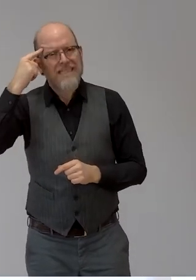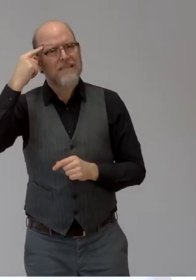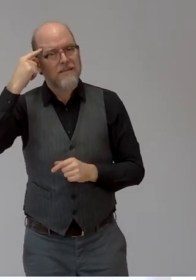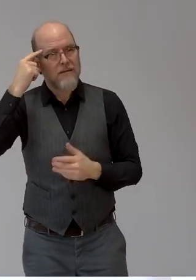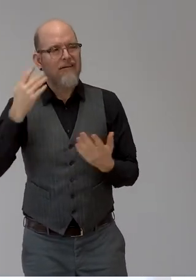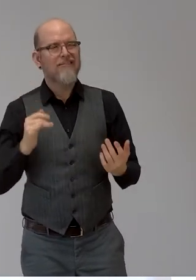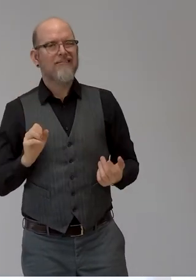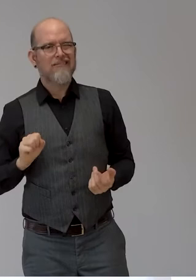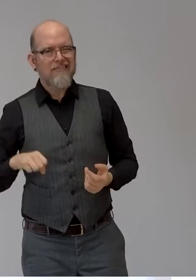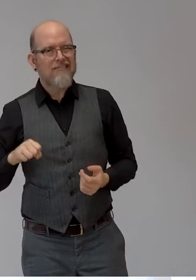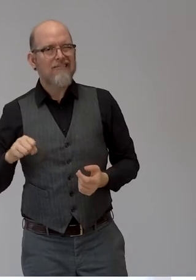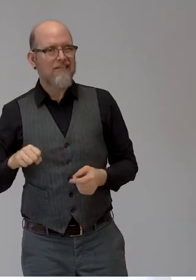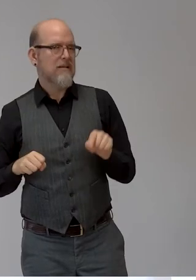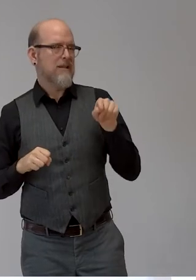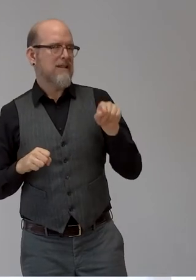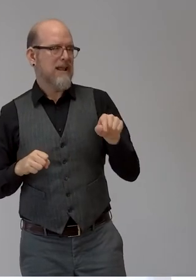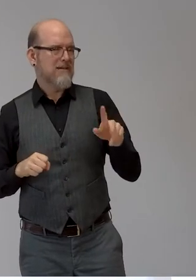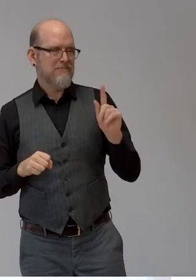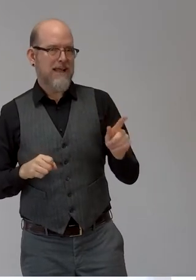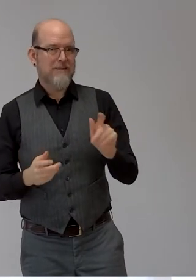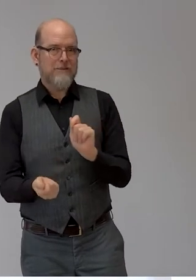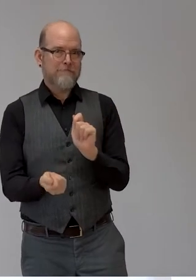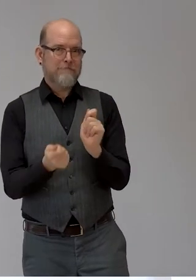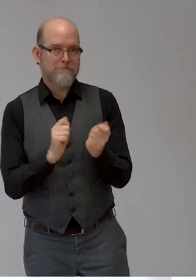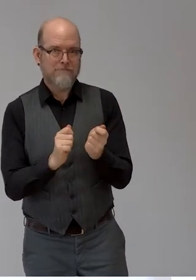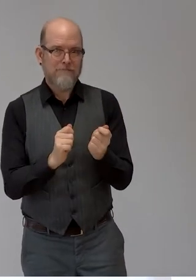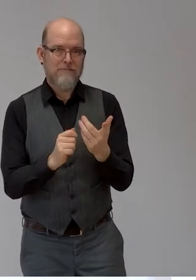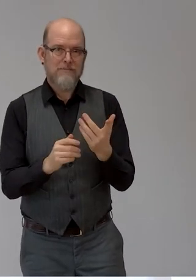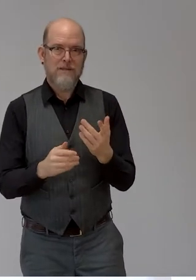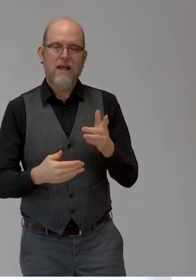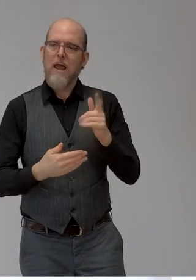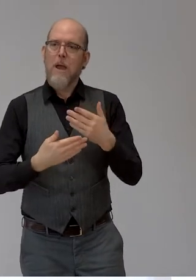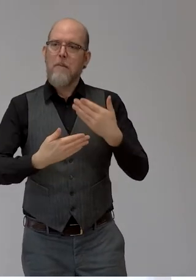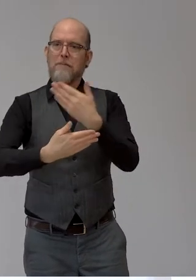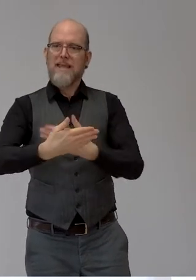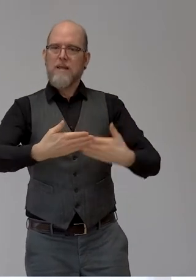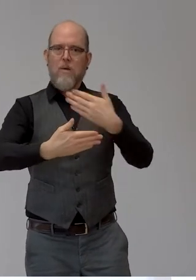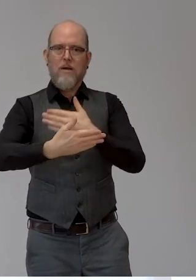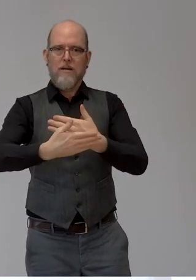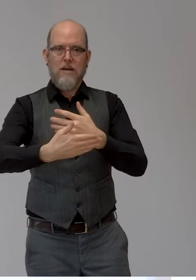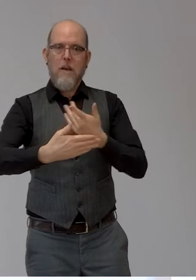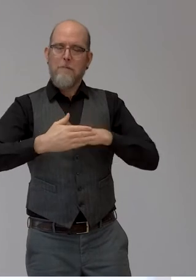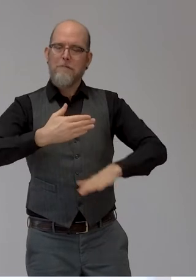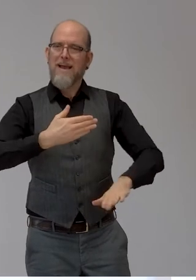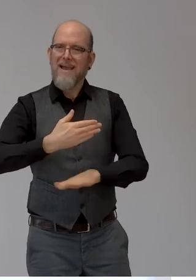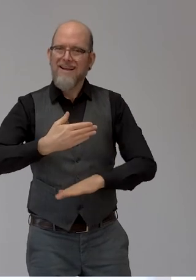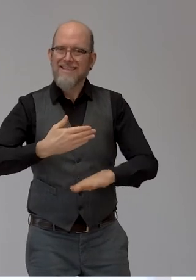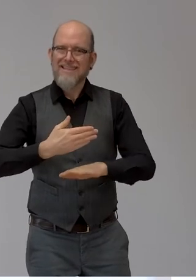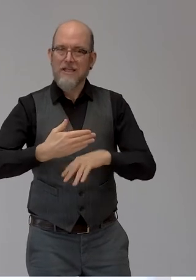to make possible the background for both the NGO sector, people with disability, and the business sector